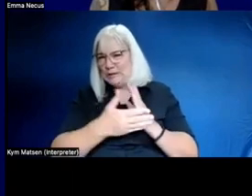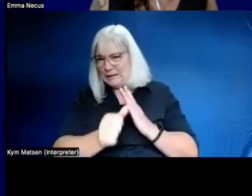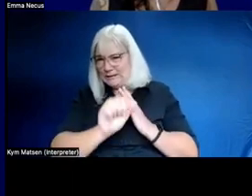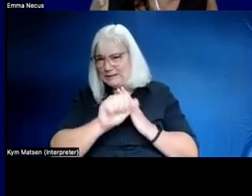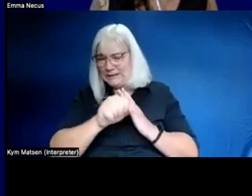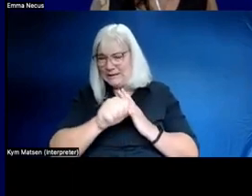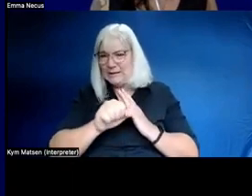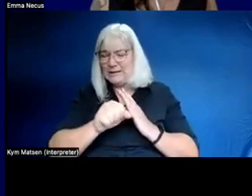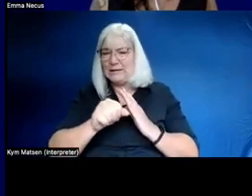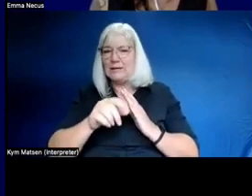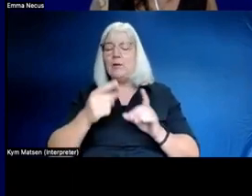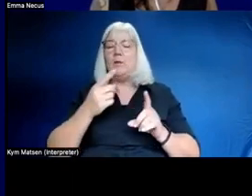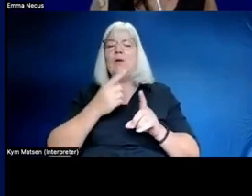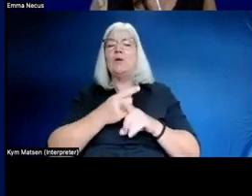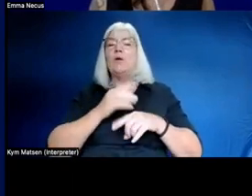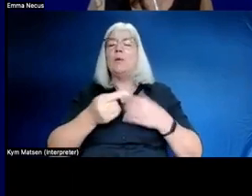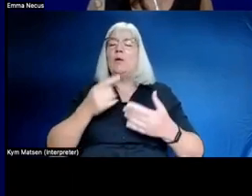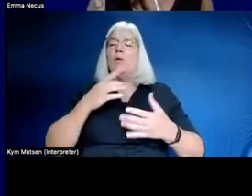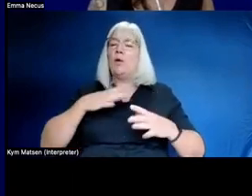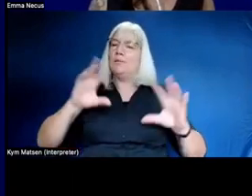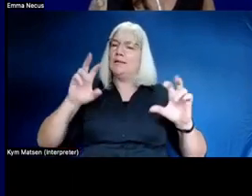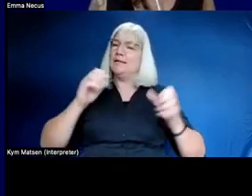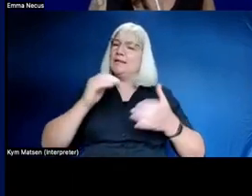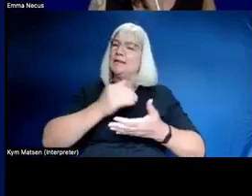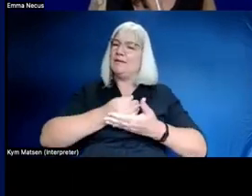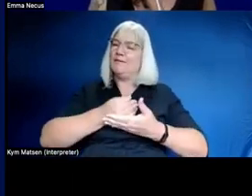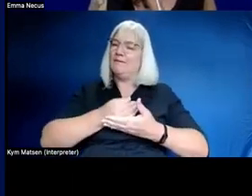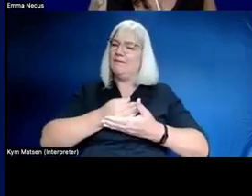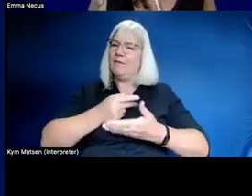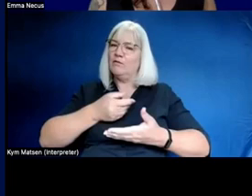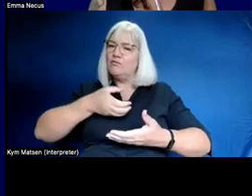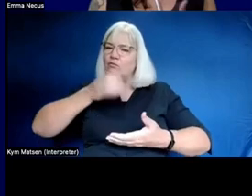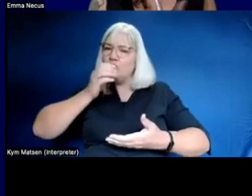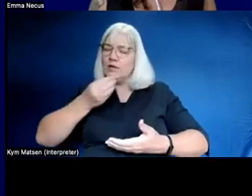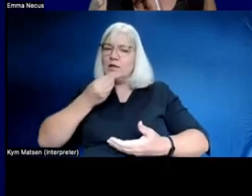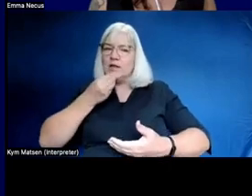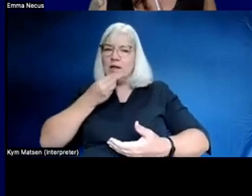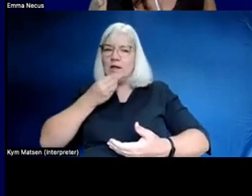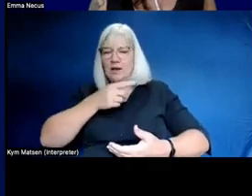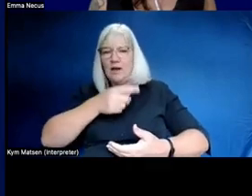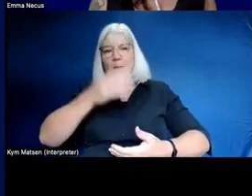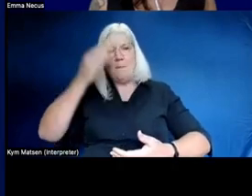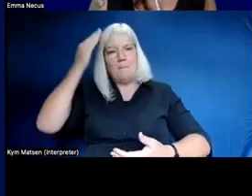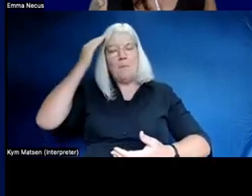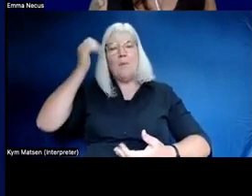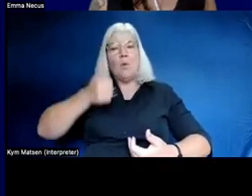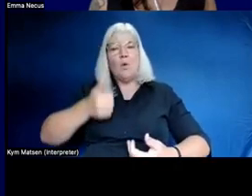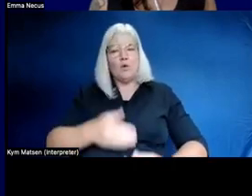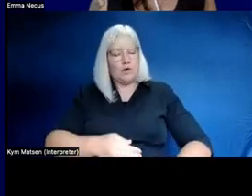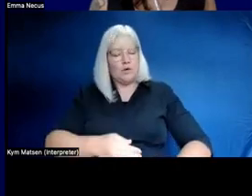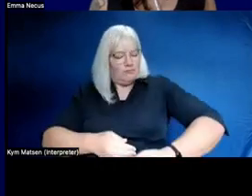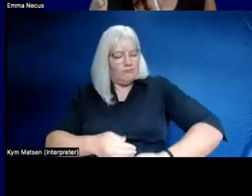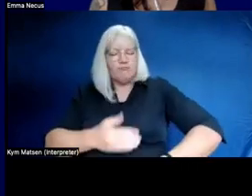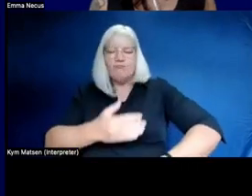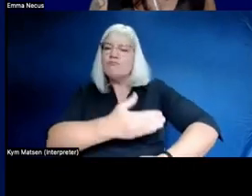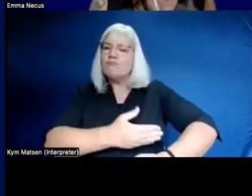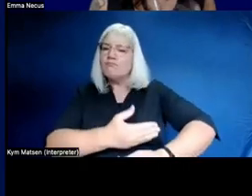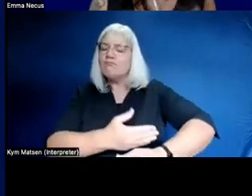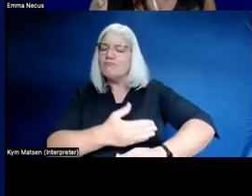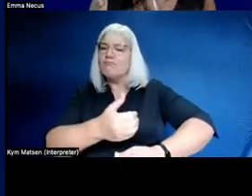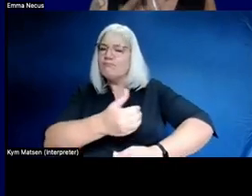about safe positioning for eating and drinking, and whilst Mum is keeping Bella really nice and snug and close to her, which is